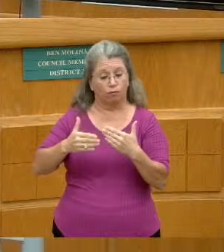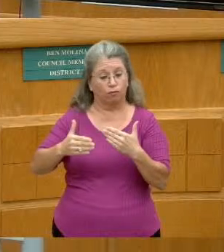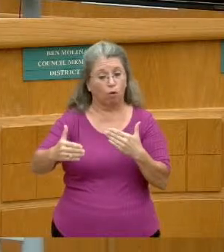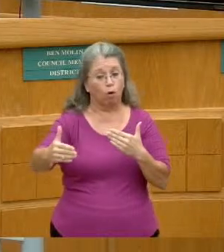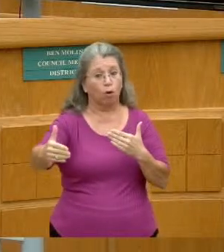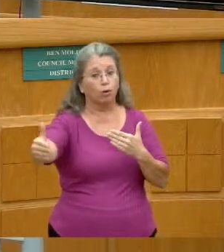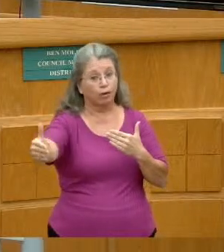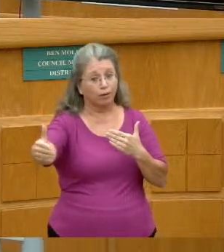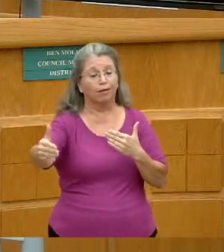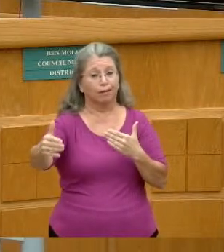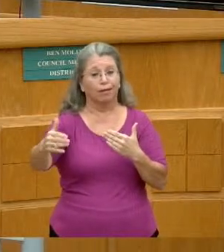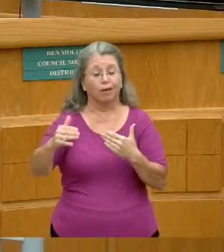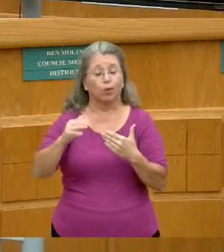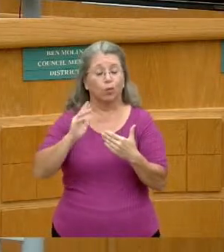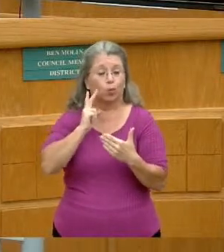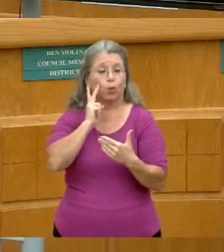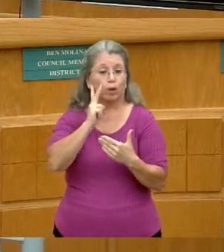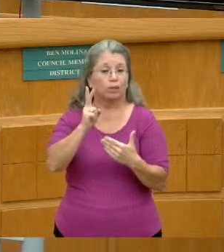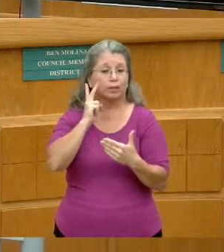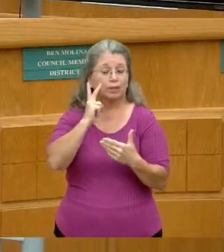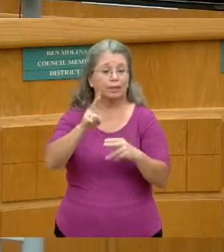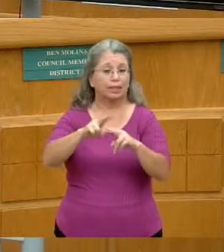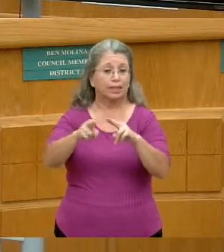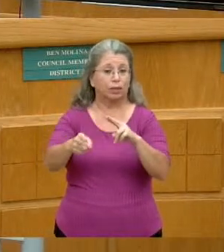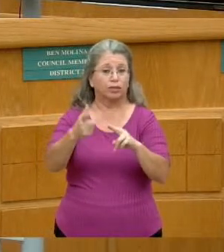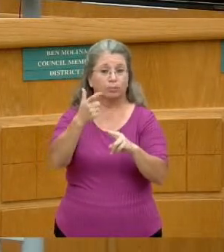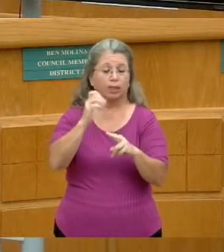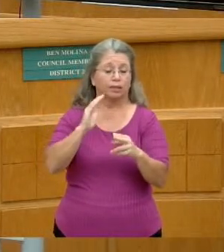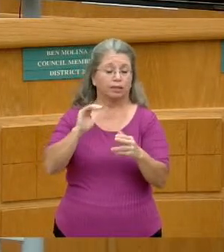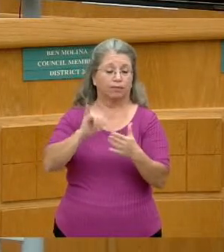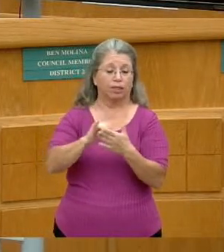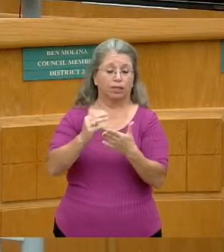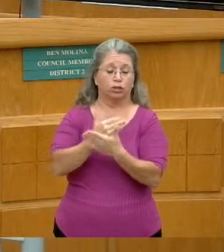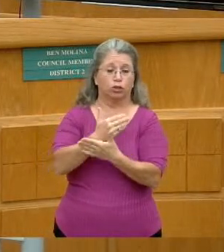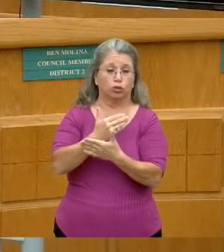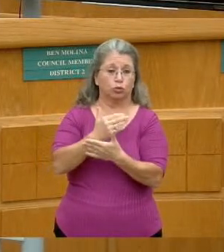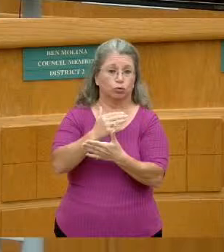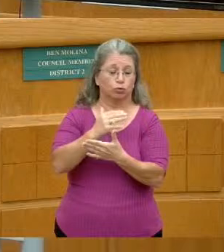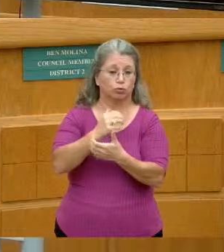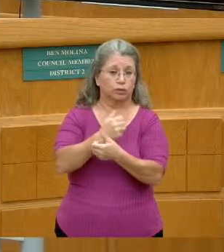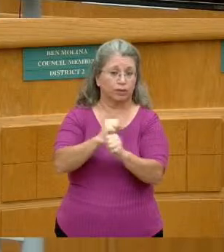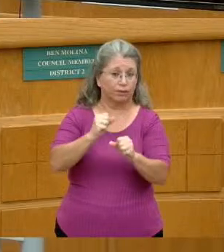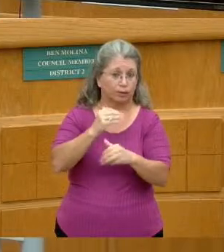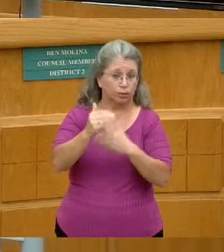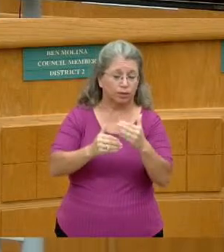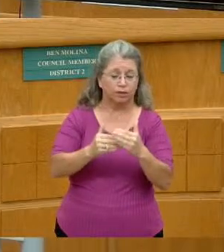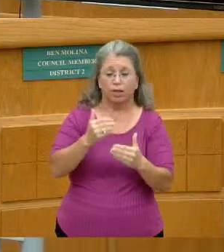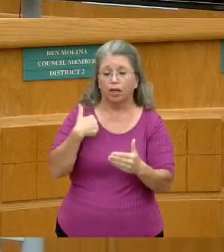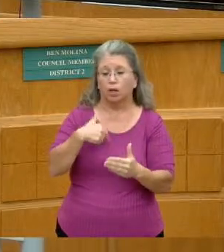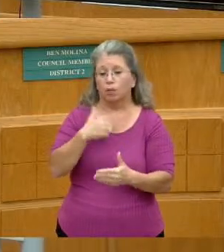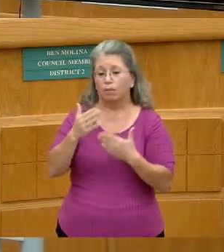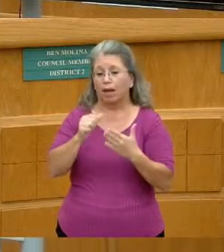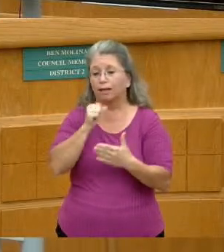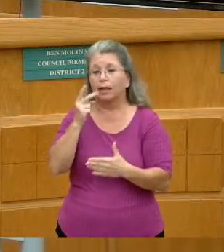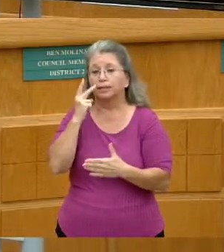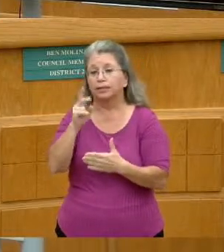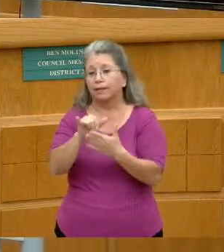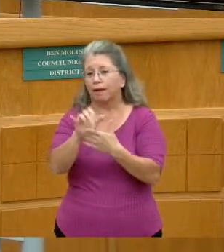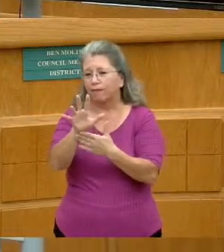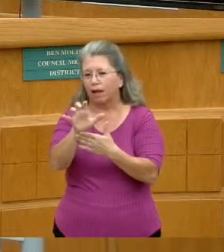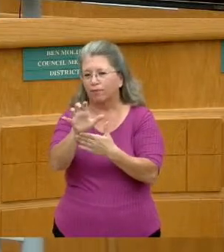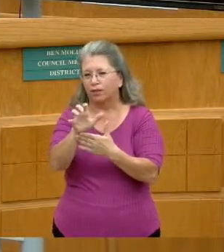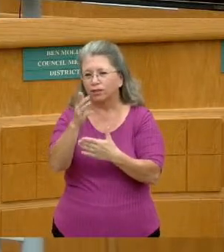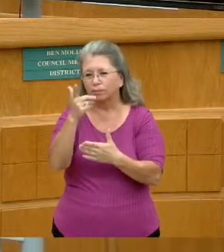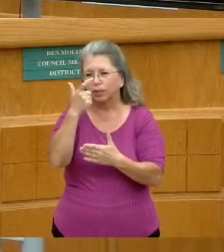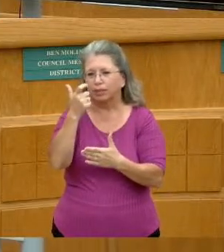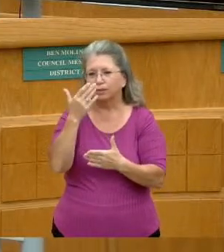can decrease those numbers. Now, we may never see 500 because it might not be possible to do enough tests to